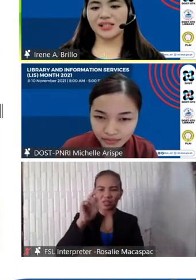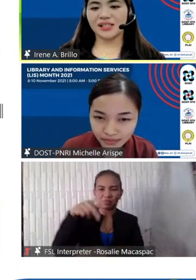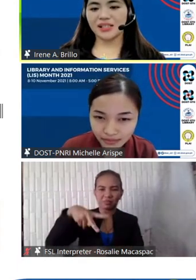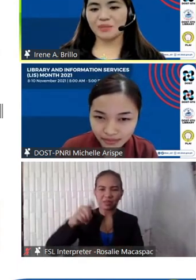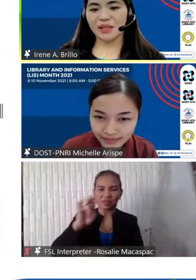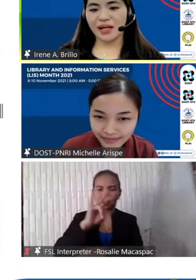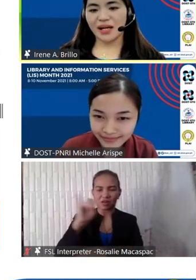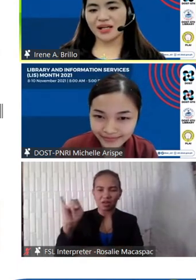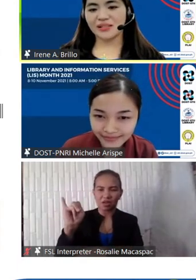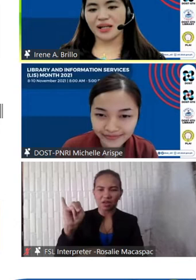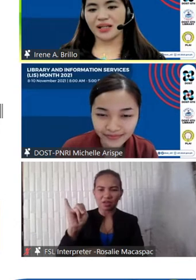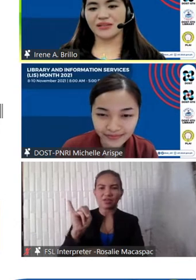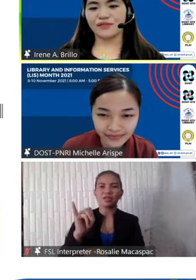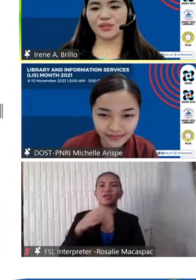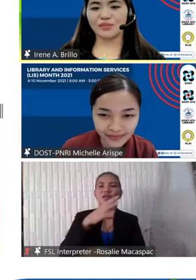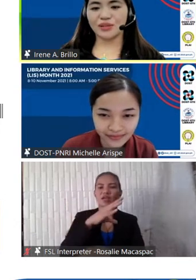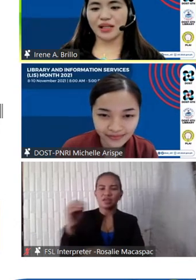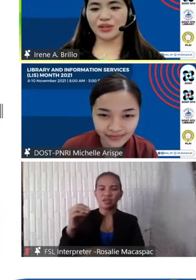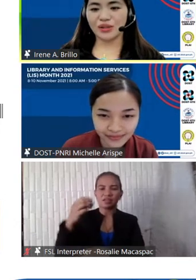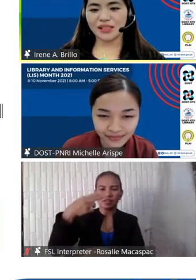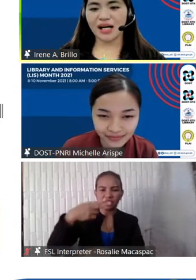at